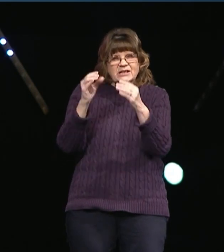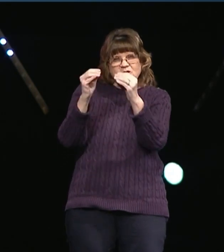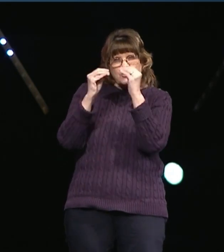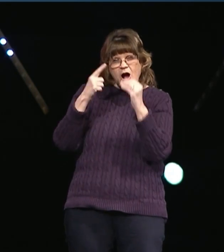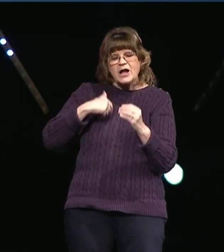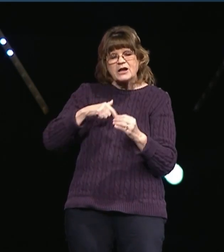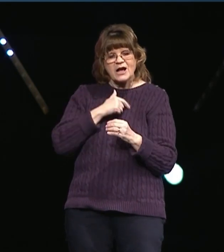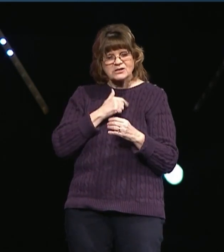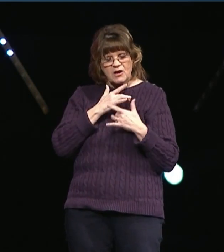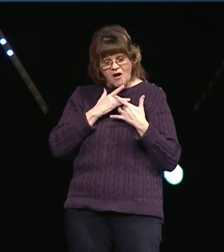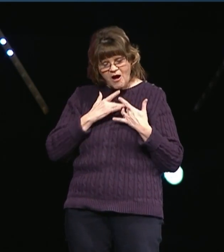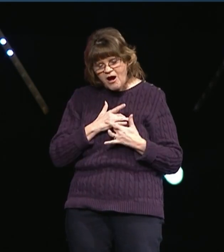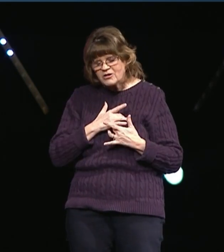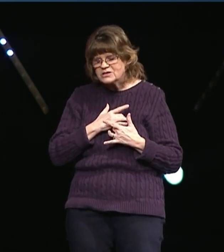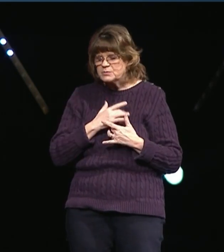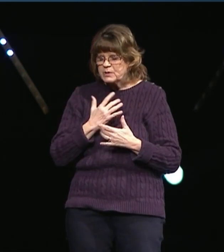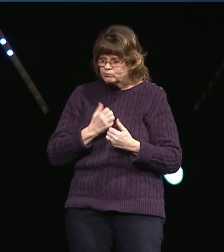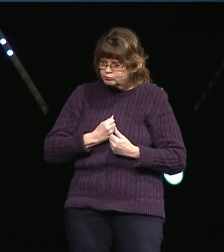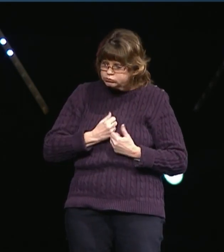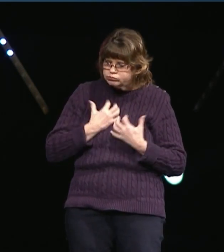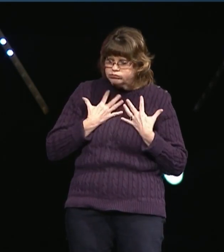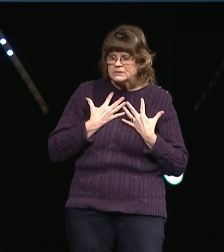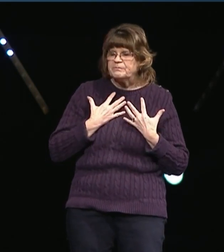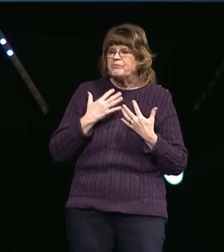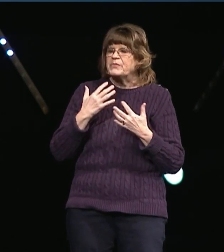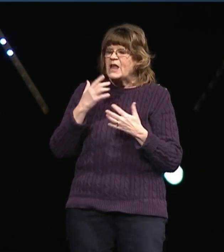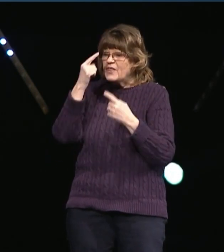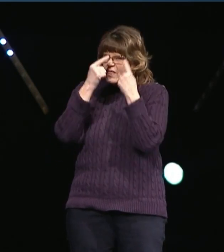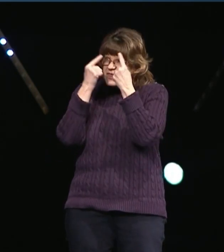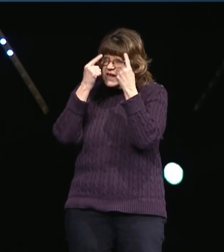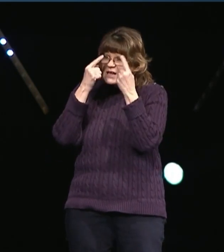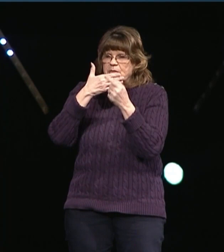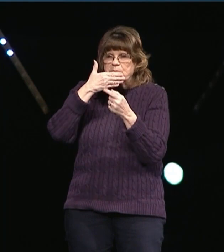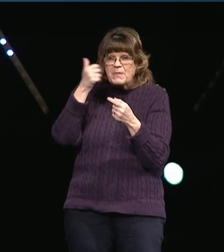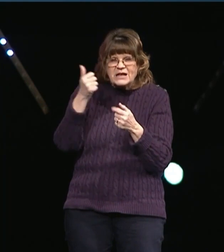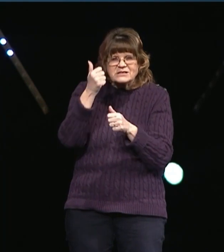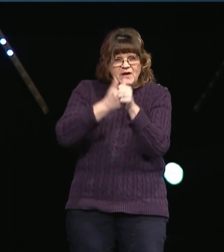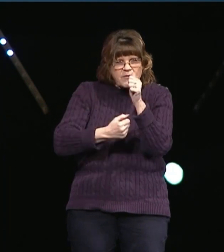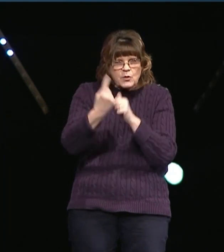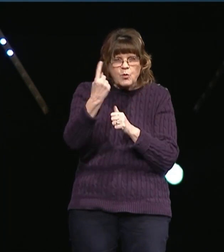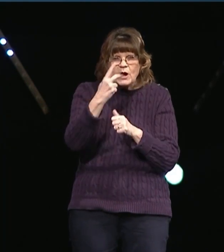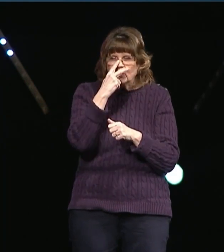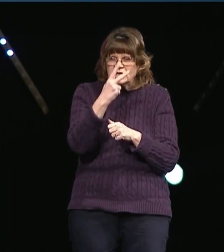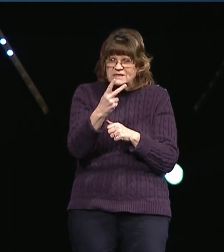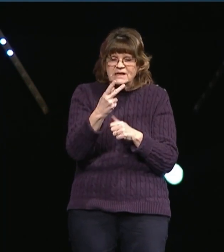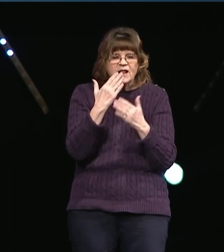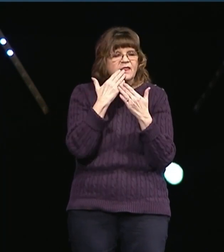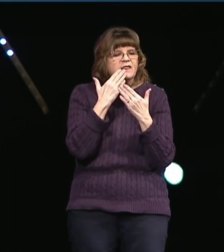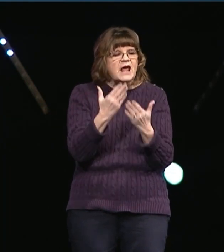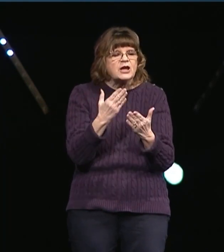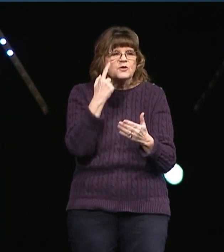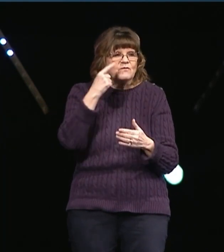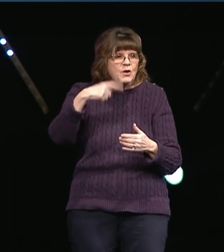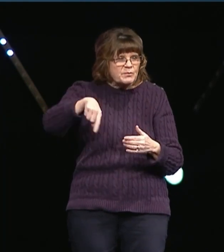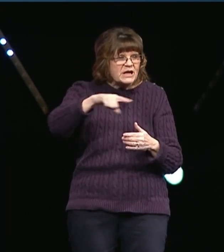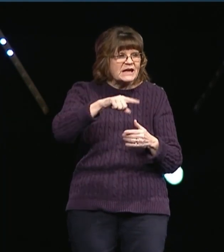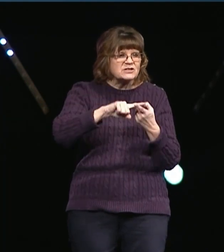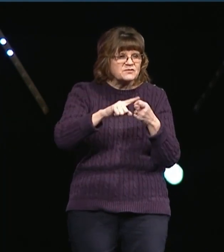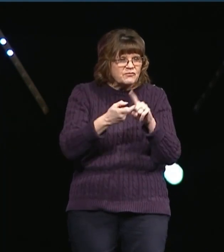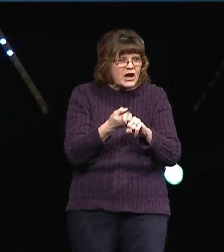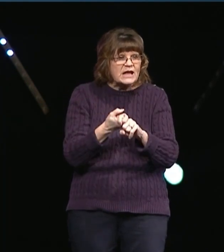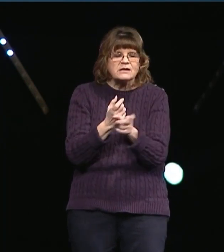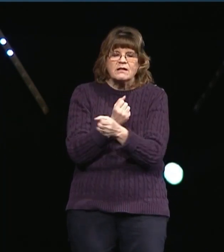our hearts on our sleeves and to think the best of everyone we meet. Thank you for being his friends and for loving